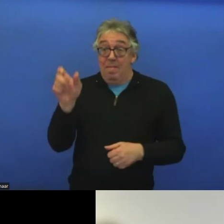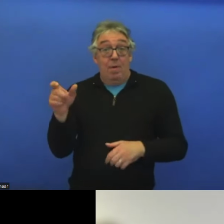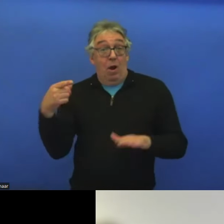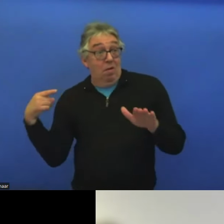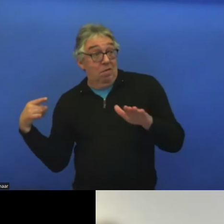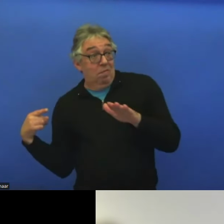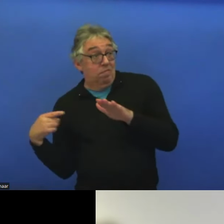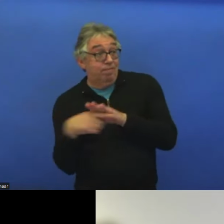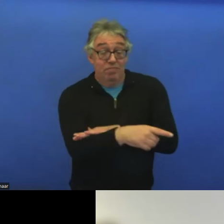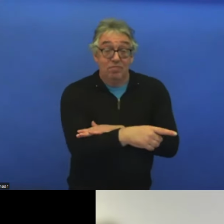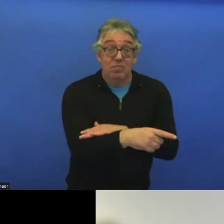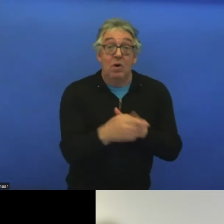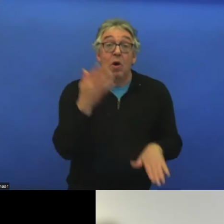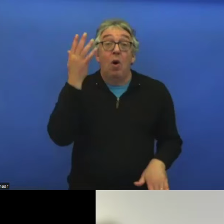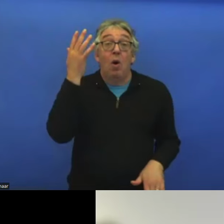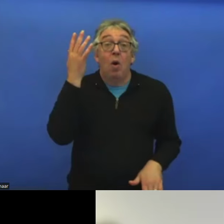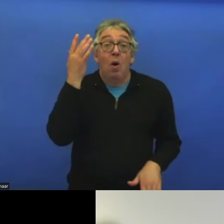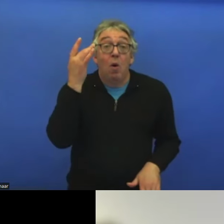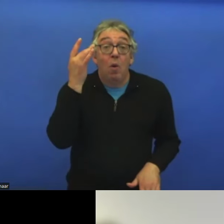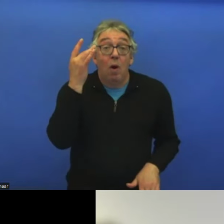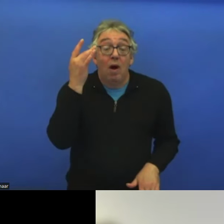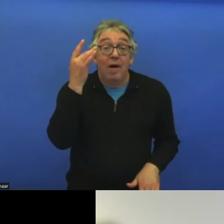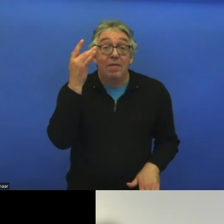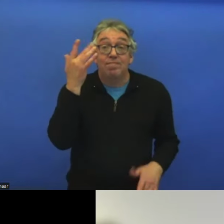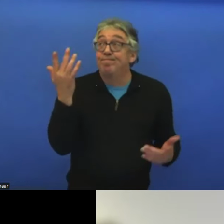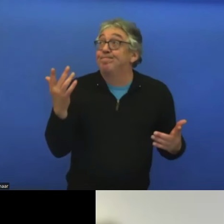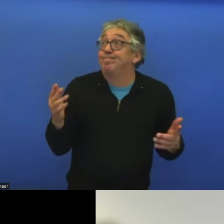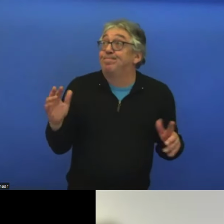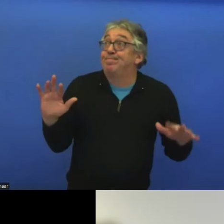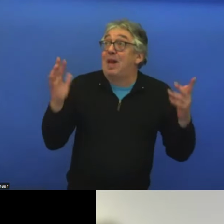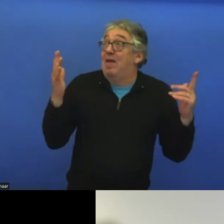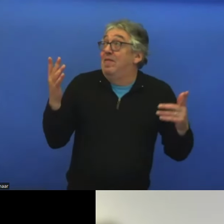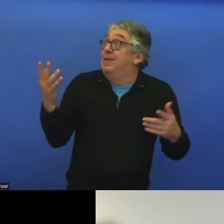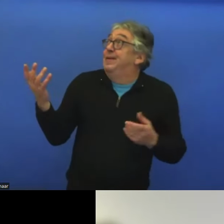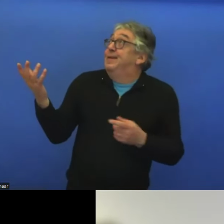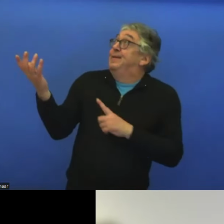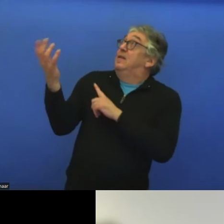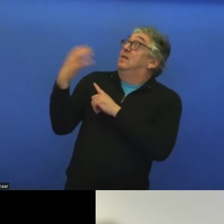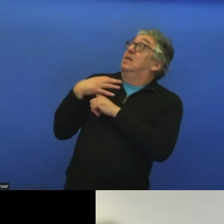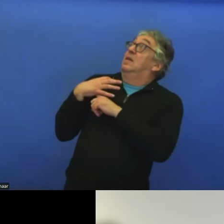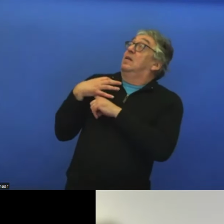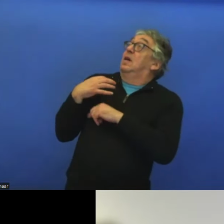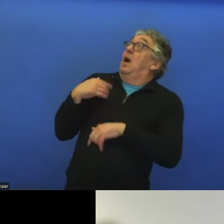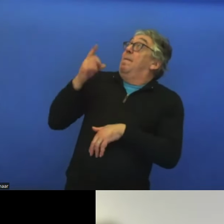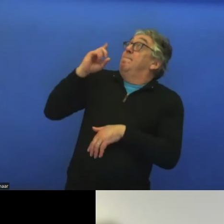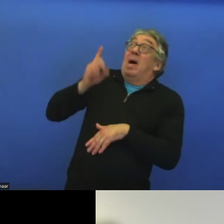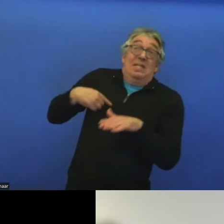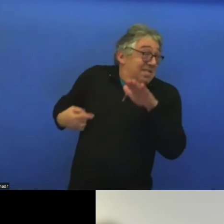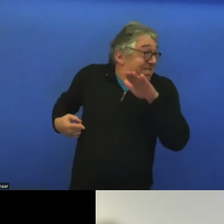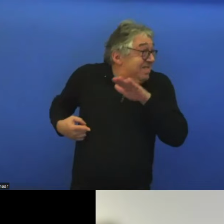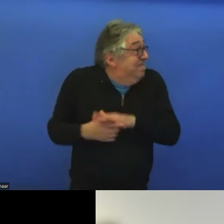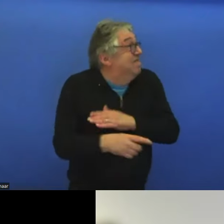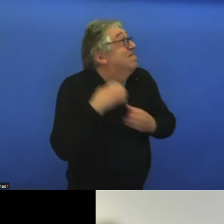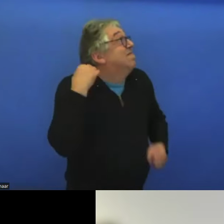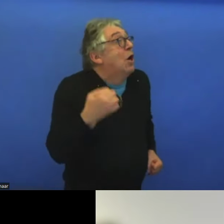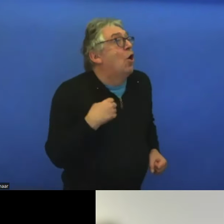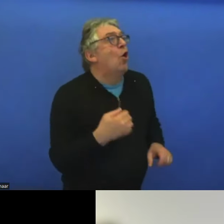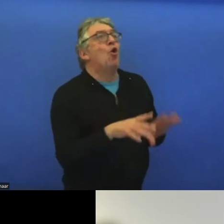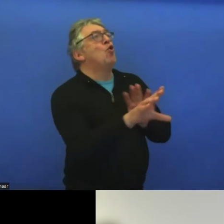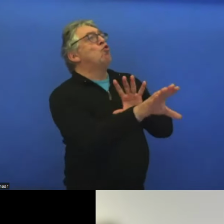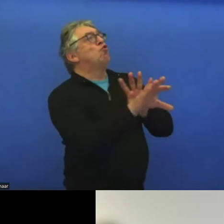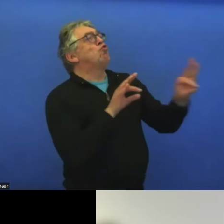been forcibly displaced by some condition, and they don't necessarily choose the country they find refuge in. If they can choose